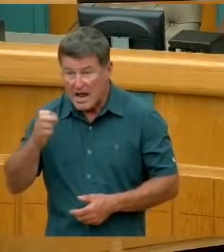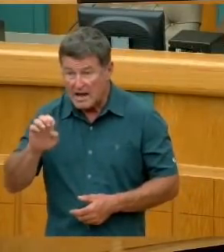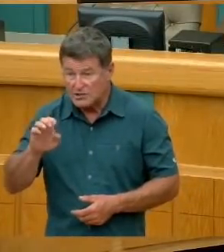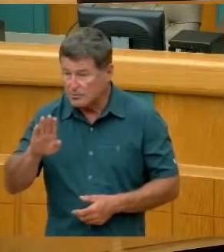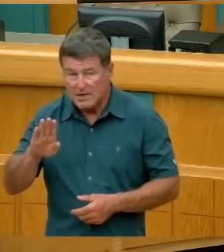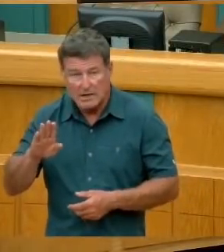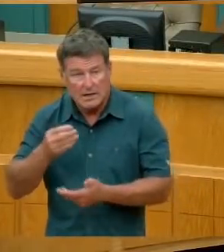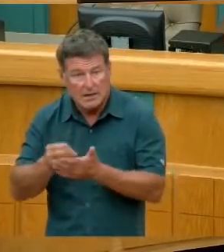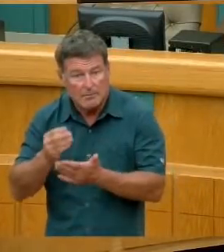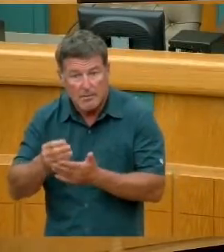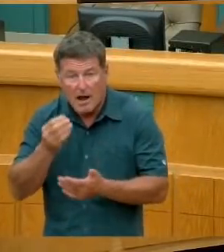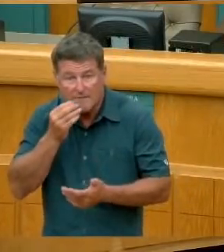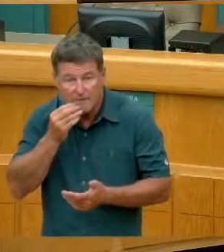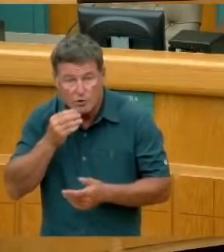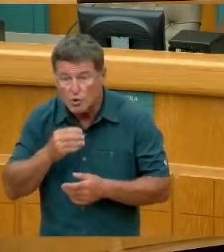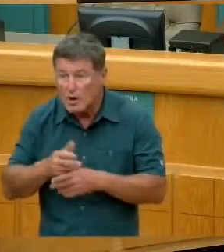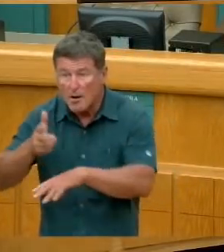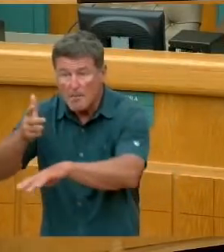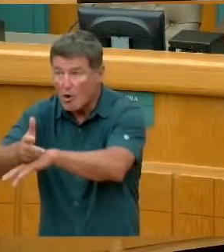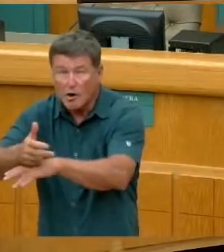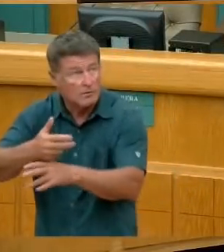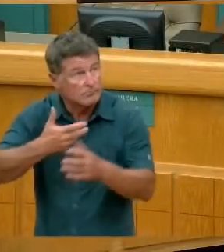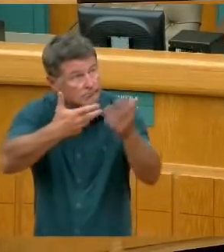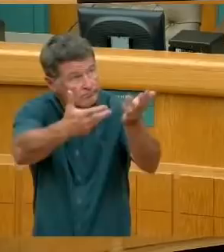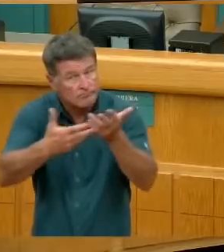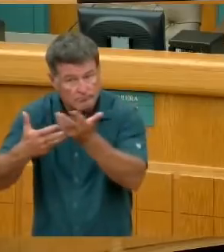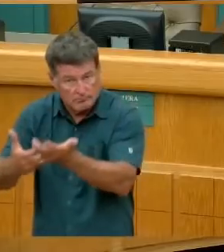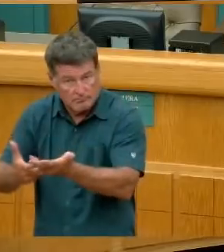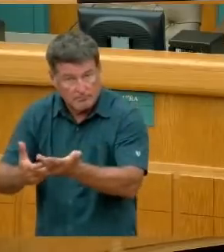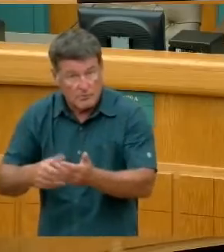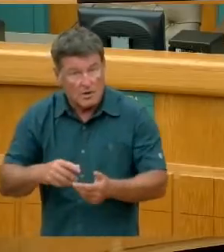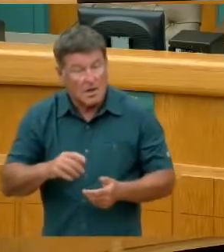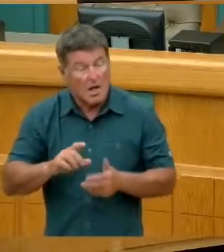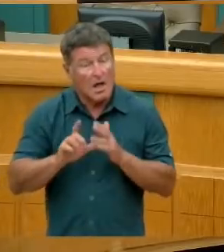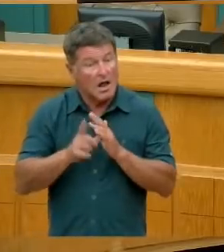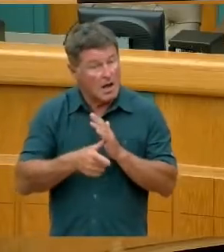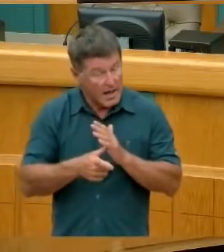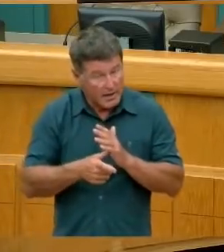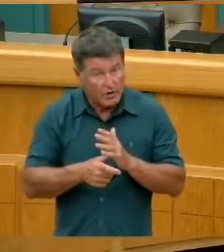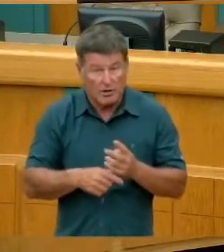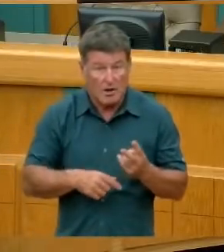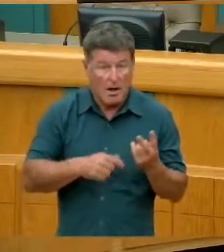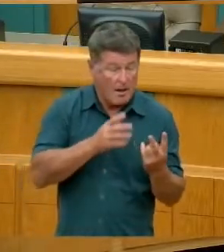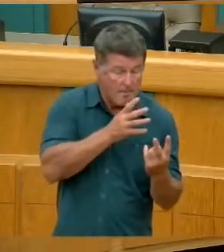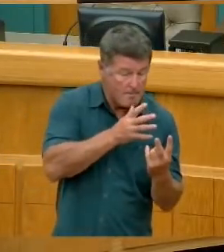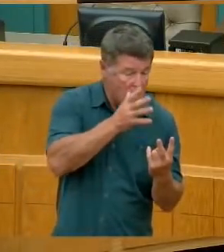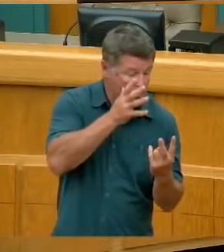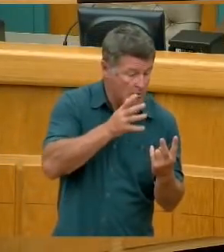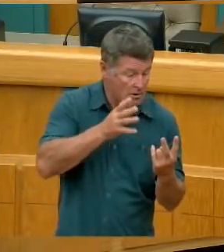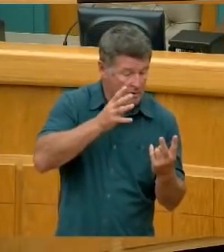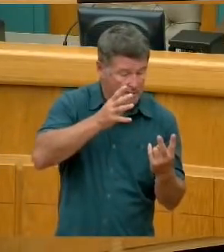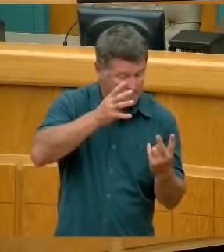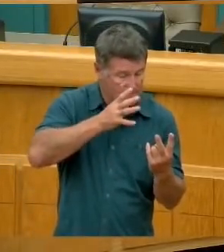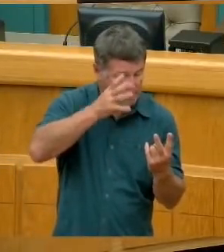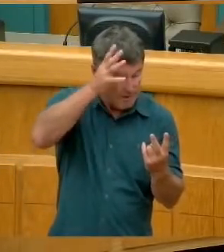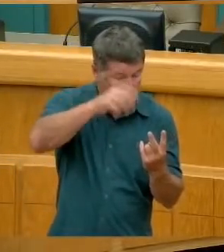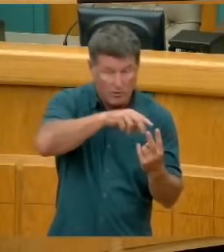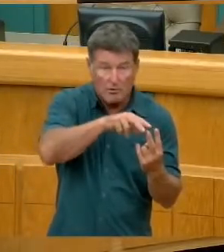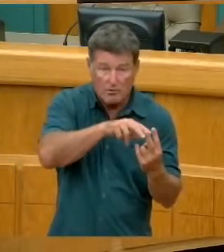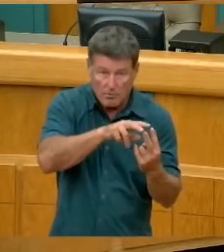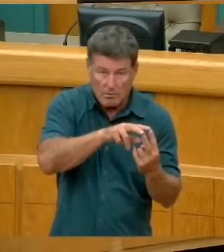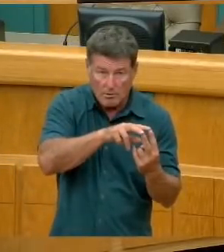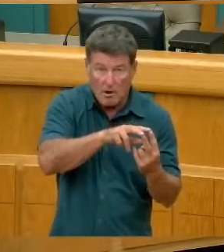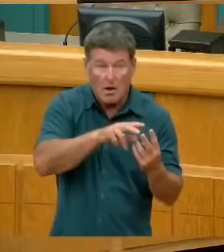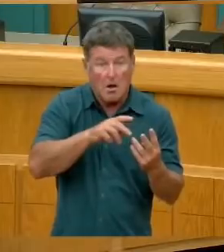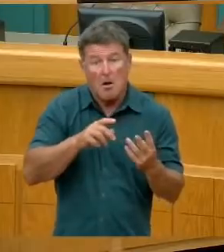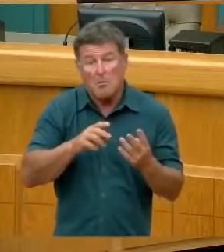to pick up groceries. Simple. As your family gets bigger, you may have small children. Still fairly simple. These people